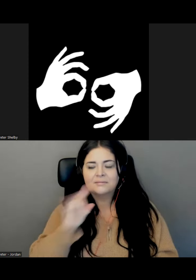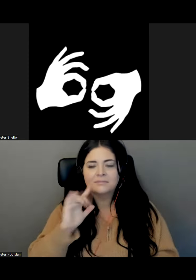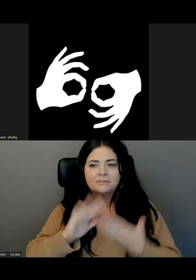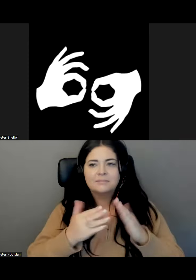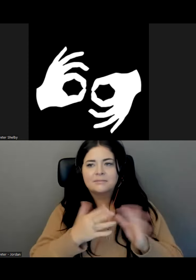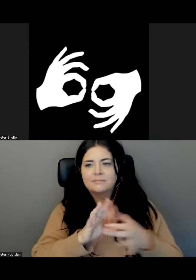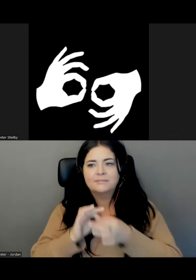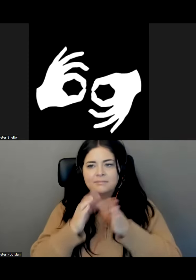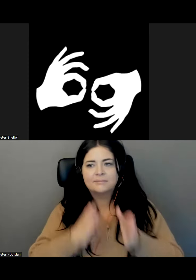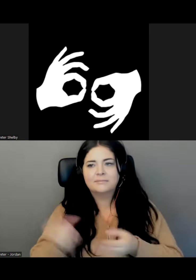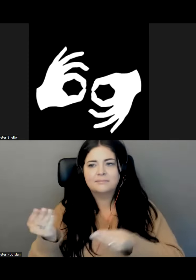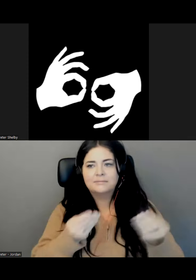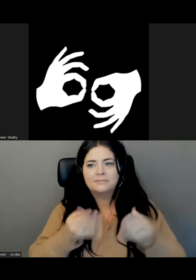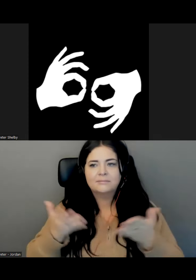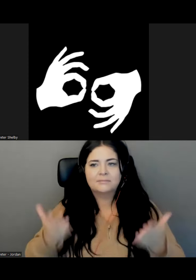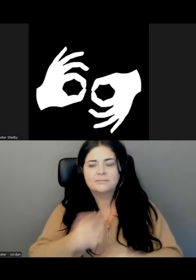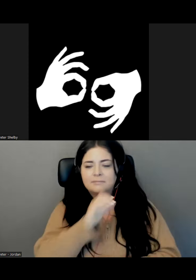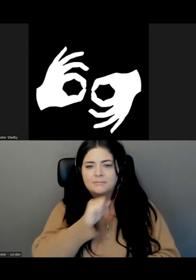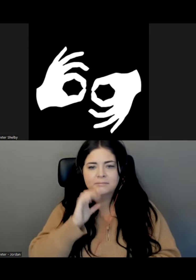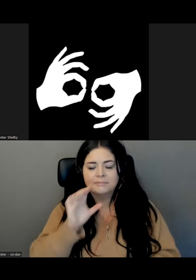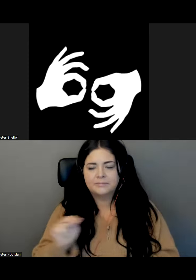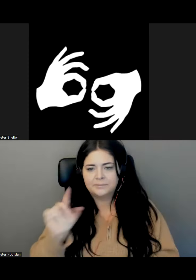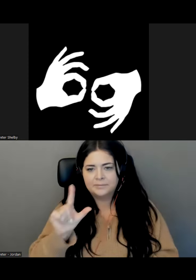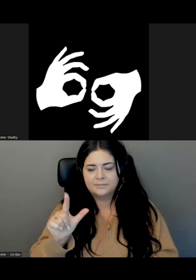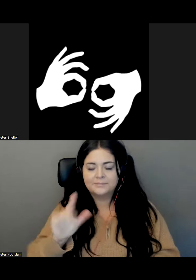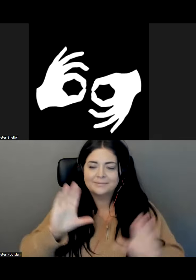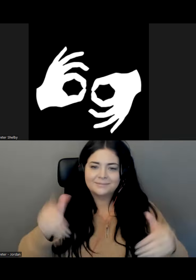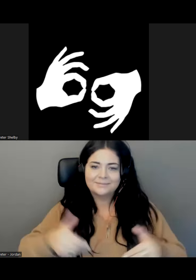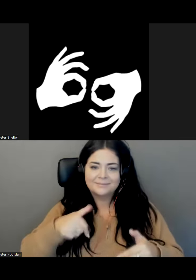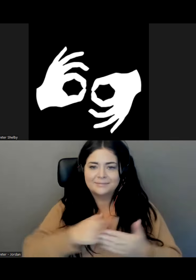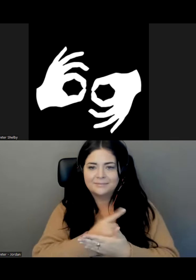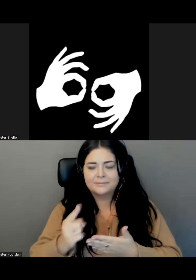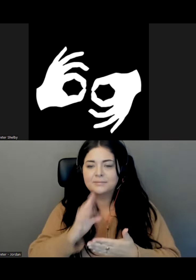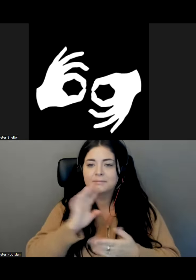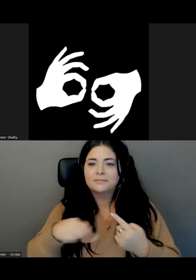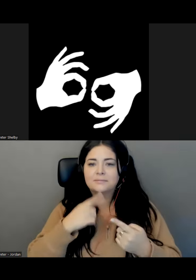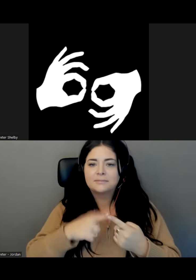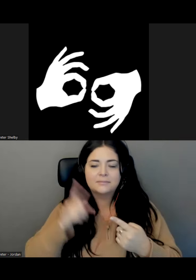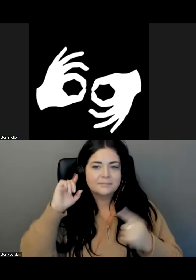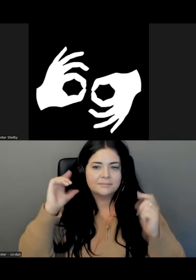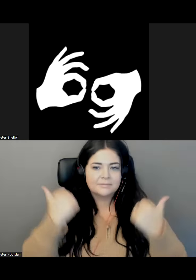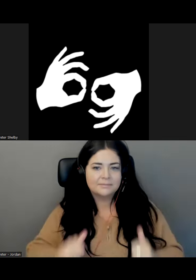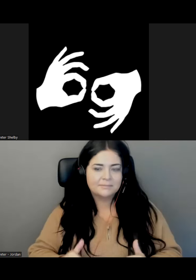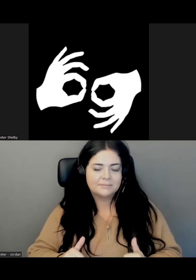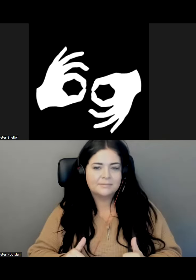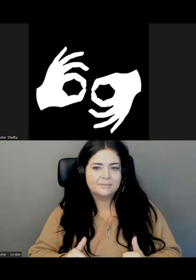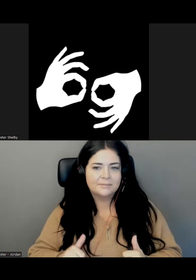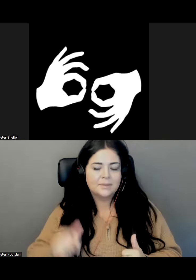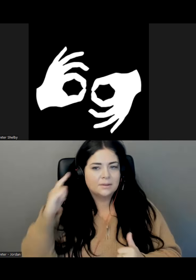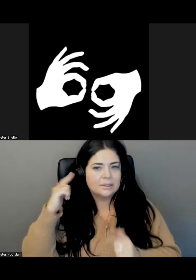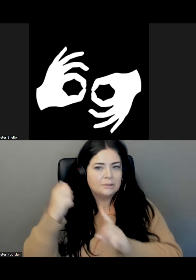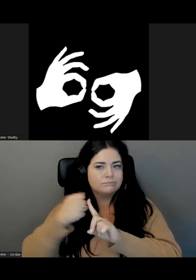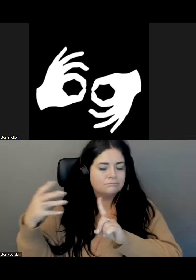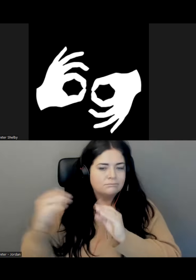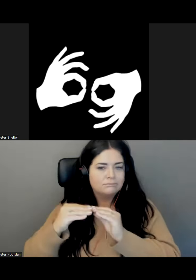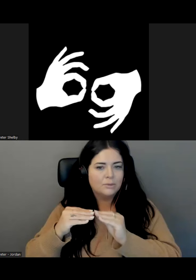Coordinator with Seniors NL. Welcome to this week's Let's Talk About Hearing Loss, the Ear and Beyond. I'll introduce our guest